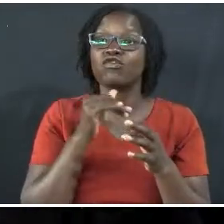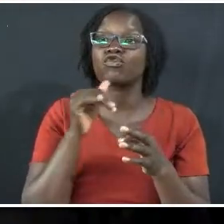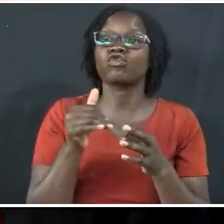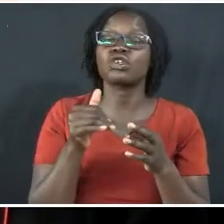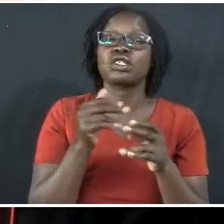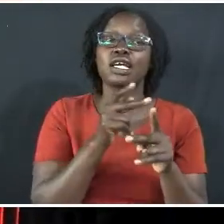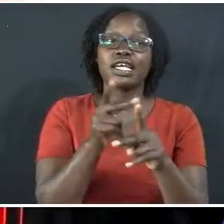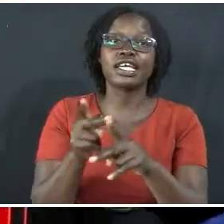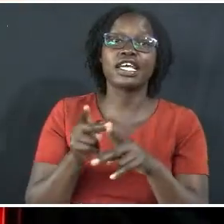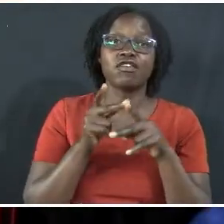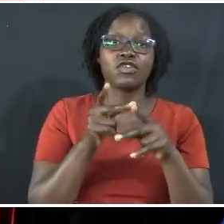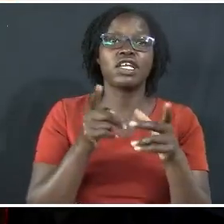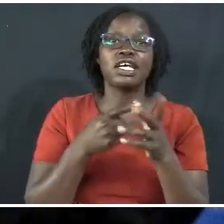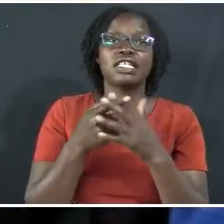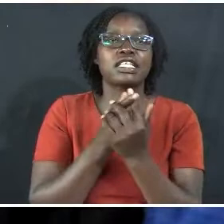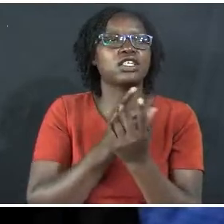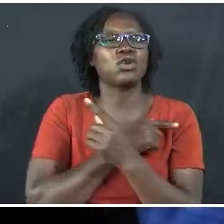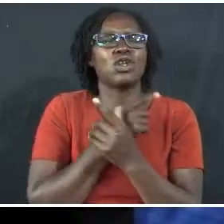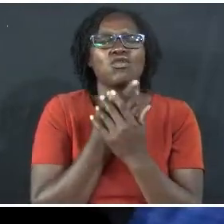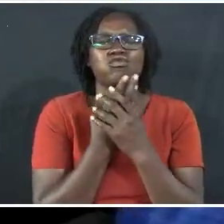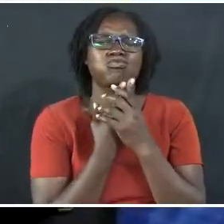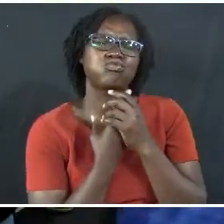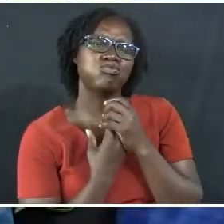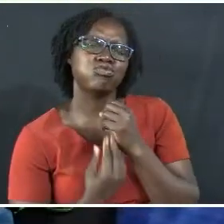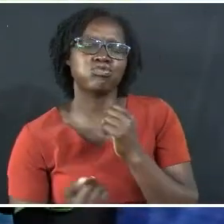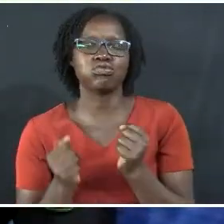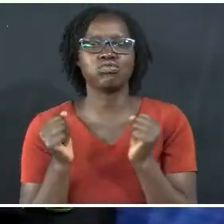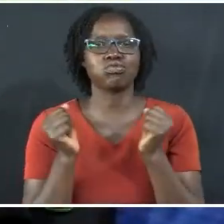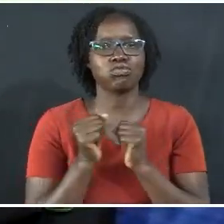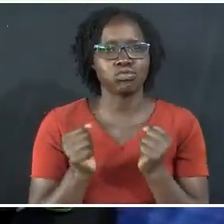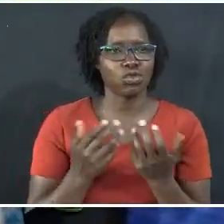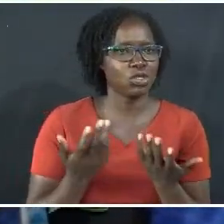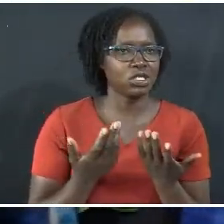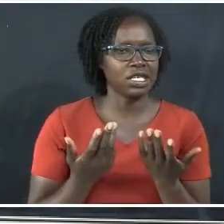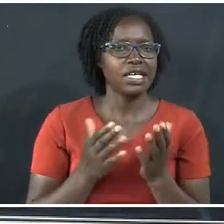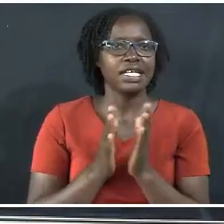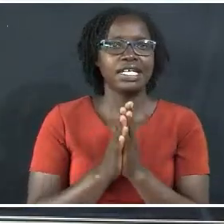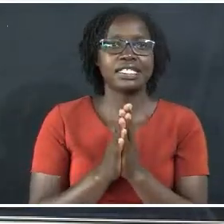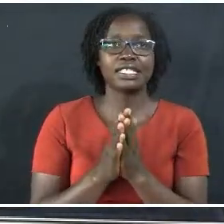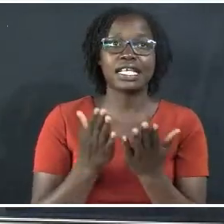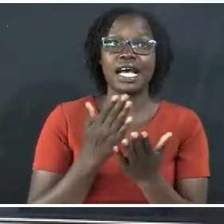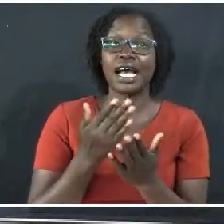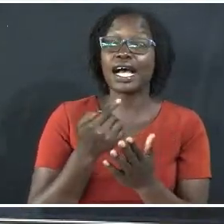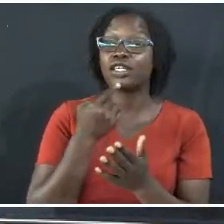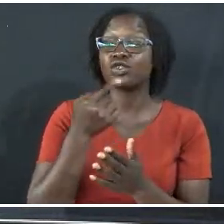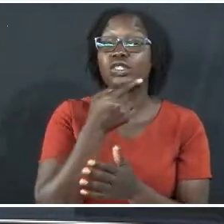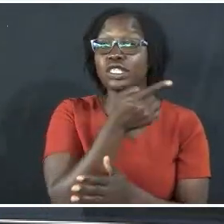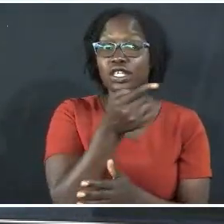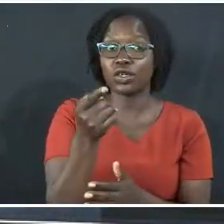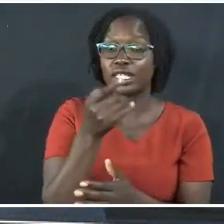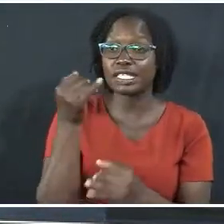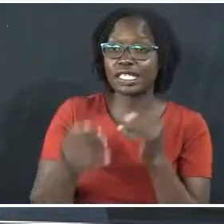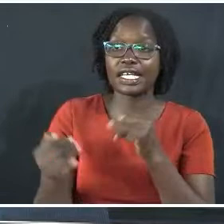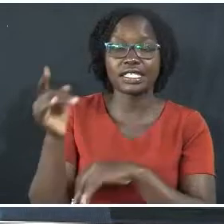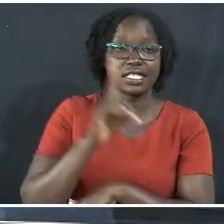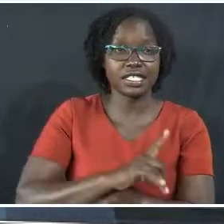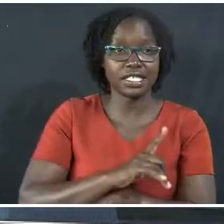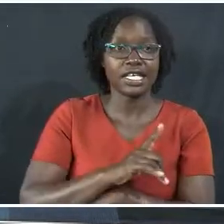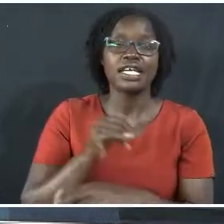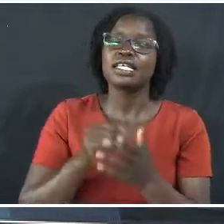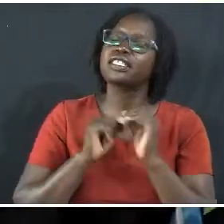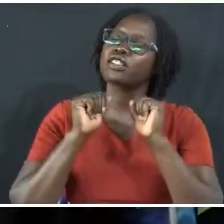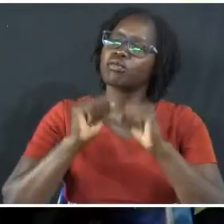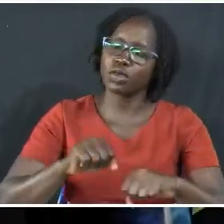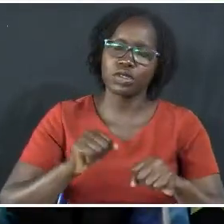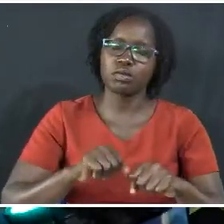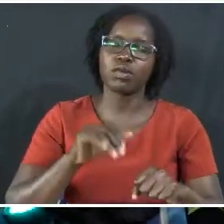take care, your love will grow cold. He said, I should tell you that in these last days it is